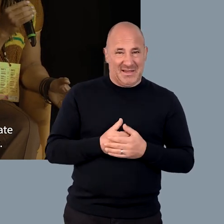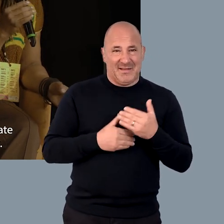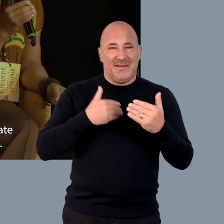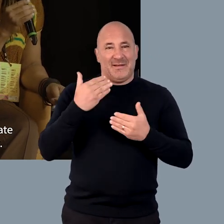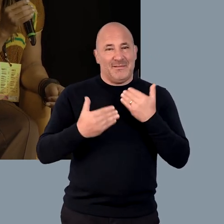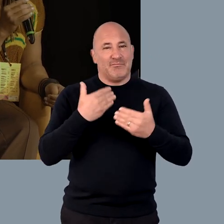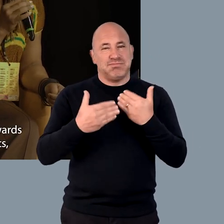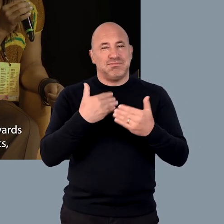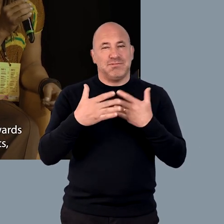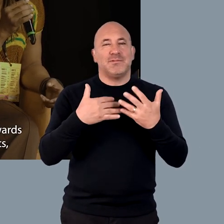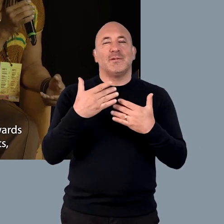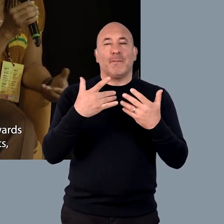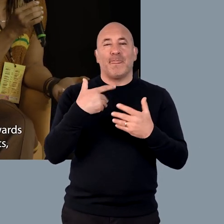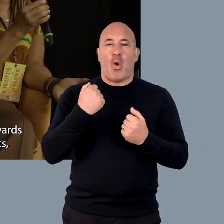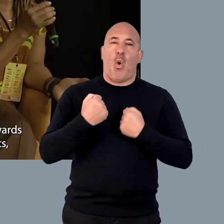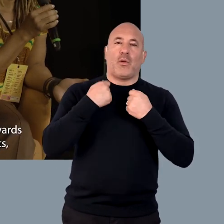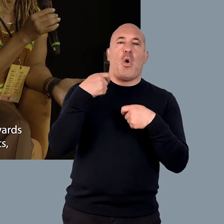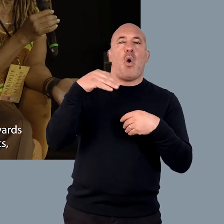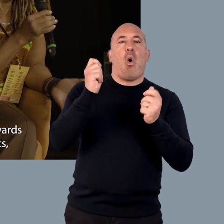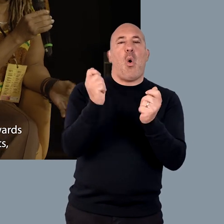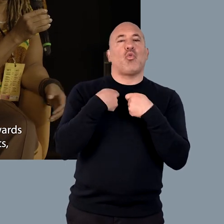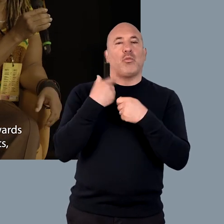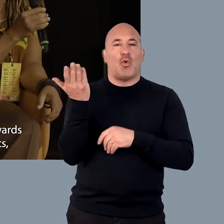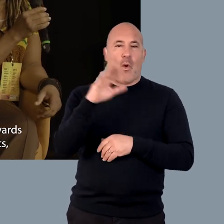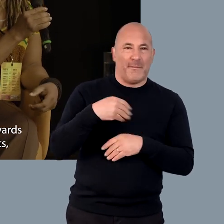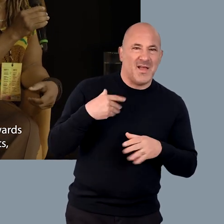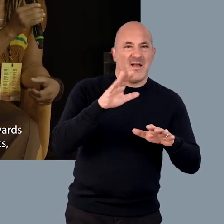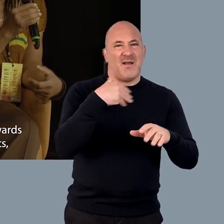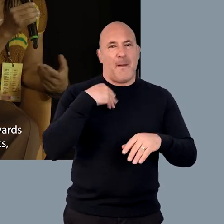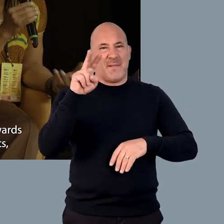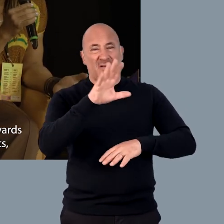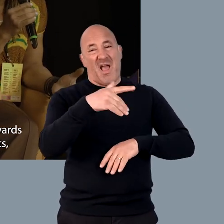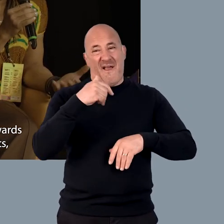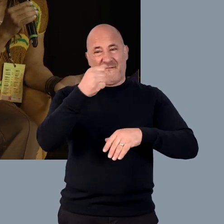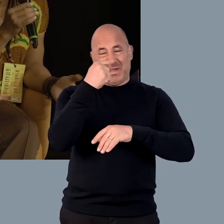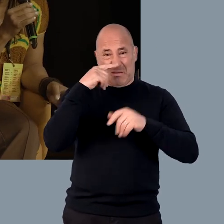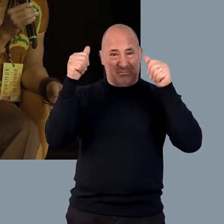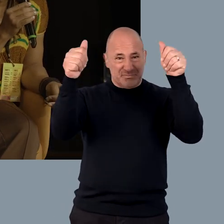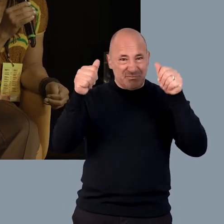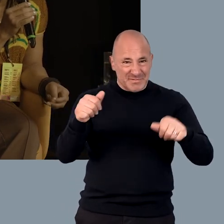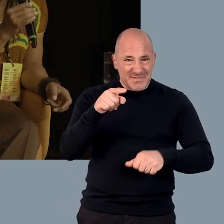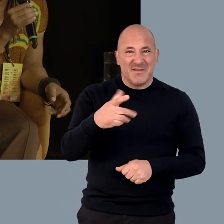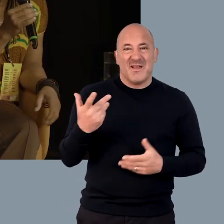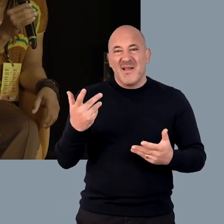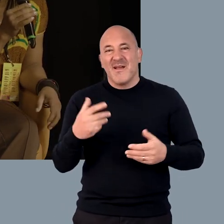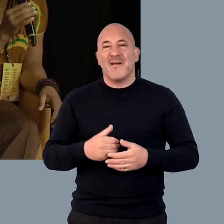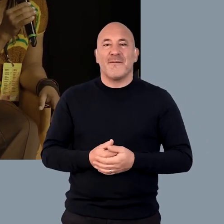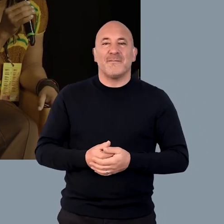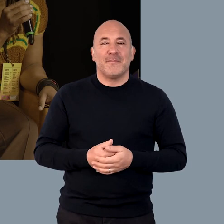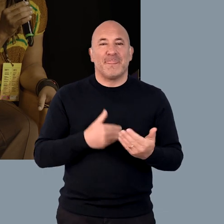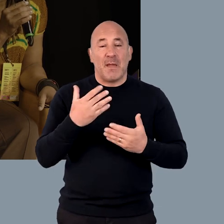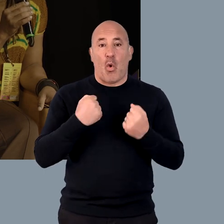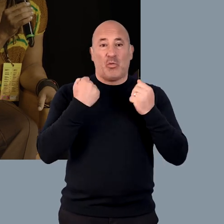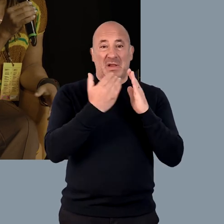get an award for it. And before you used to bring your own awards home and say, you know, to your parents, can you put this on the fridge? And